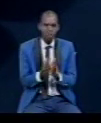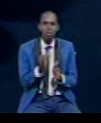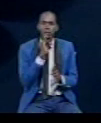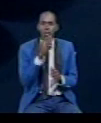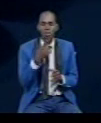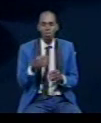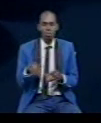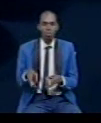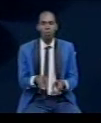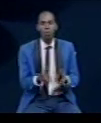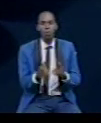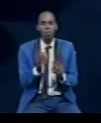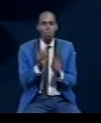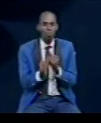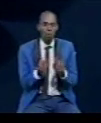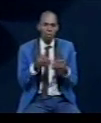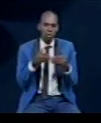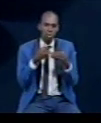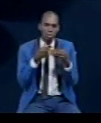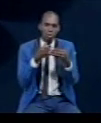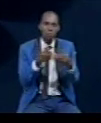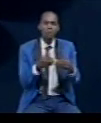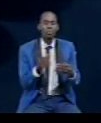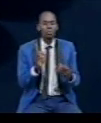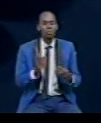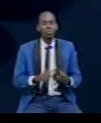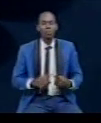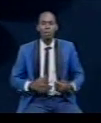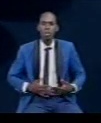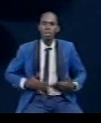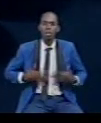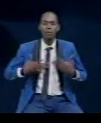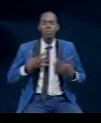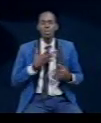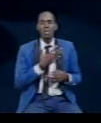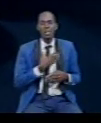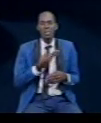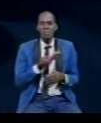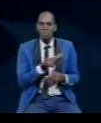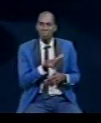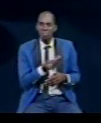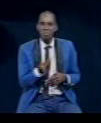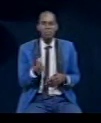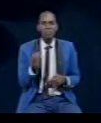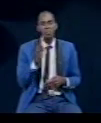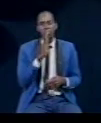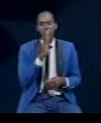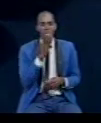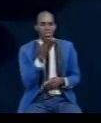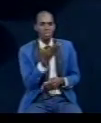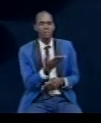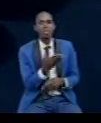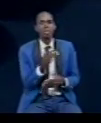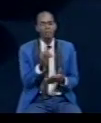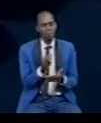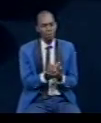the way which leadeth unto life, and few there